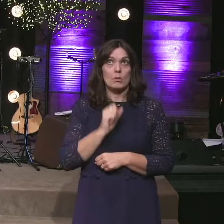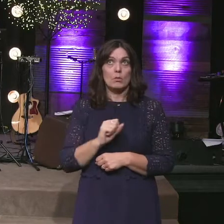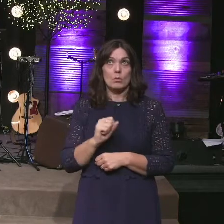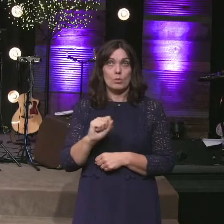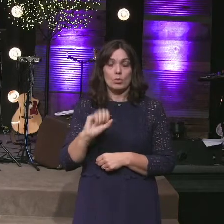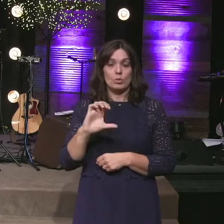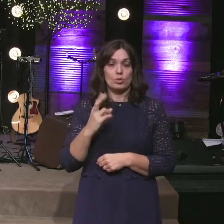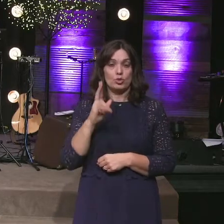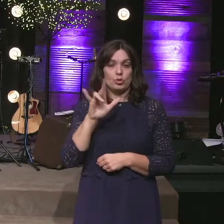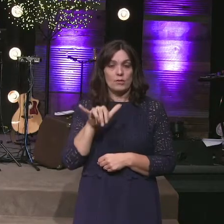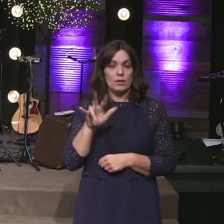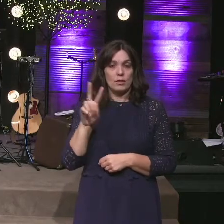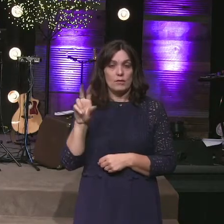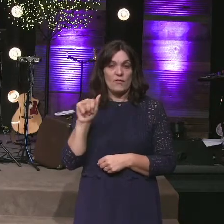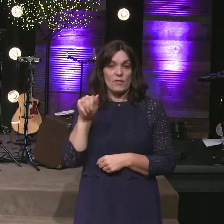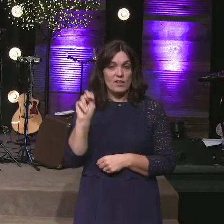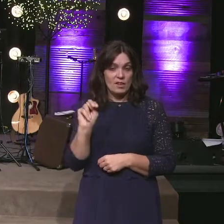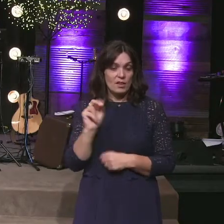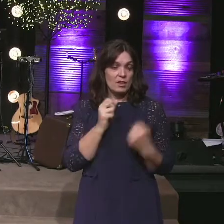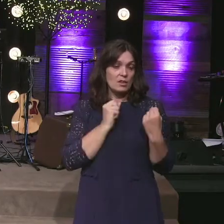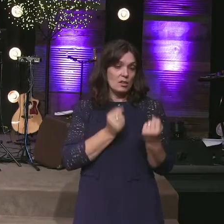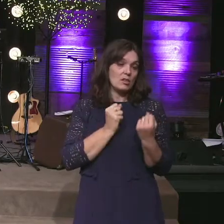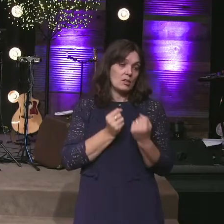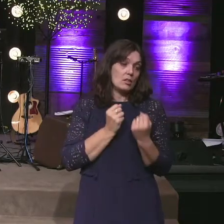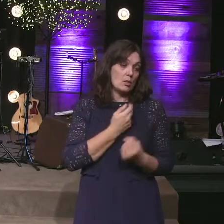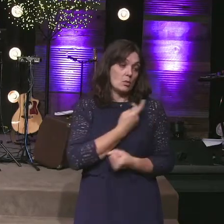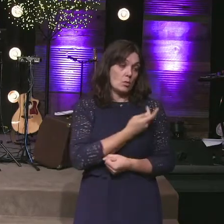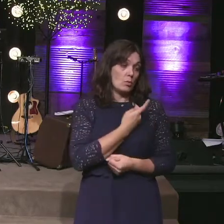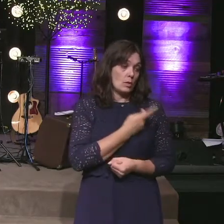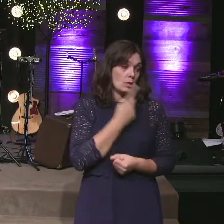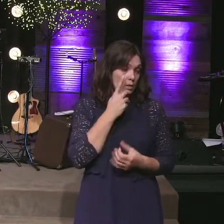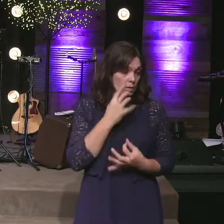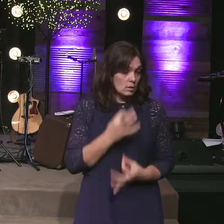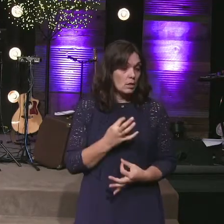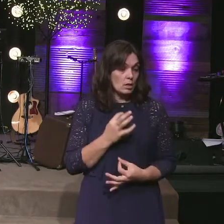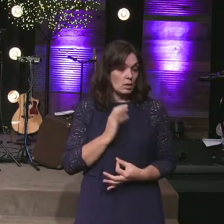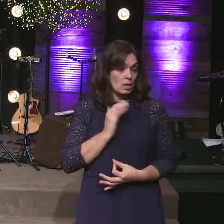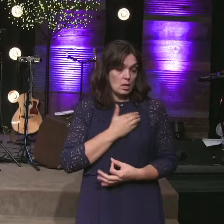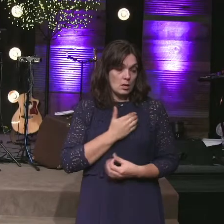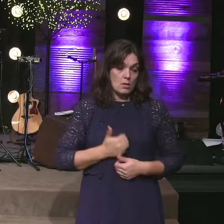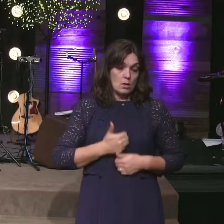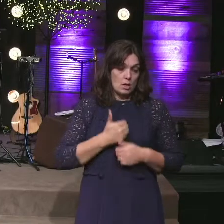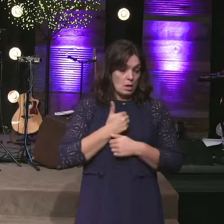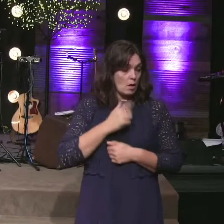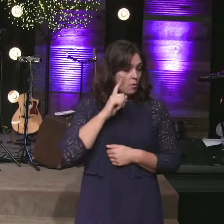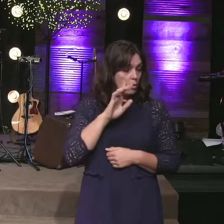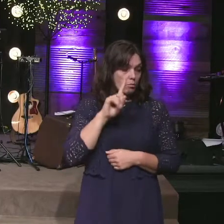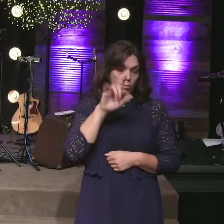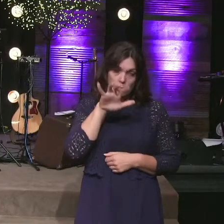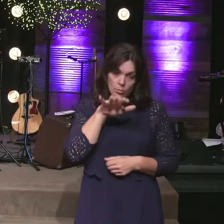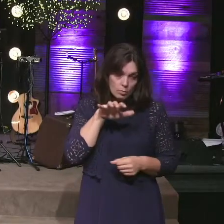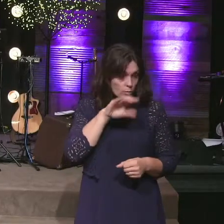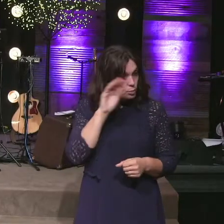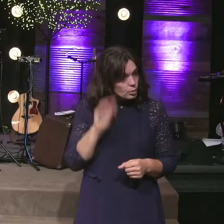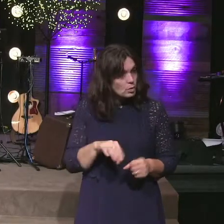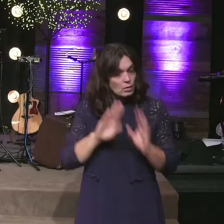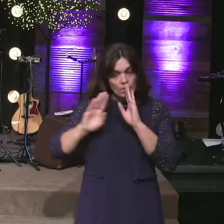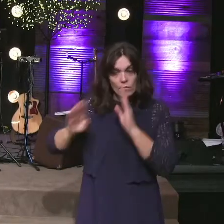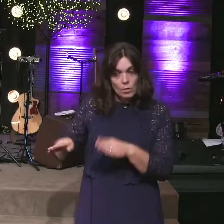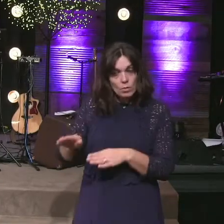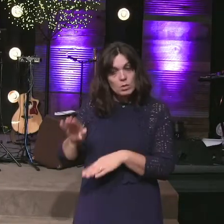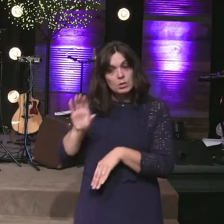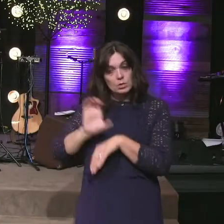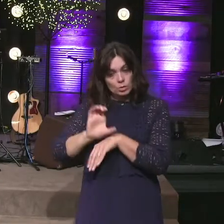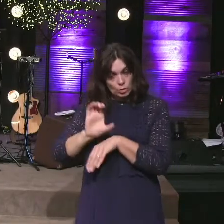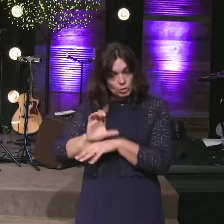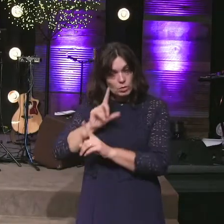Chevy van, and we decided to give our lives 100% to the work of the ministry. And in that